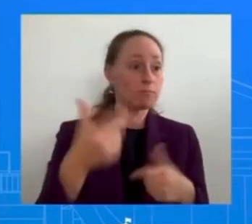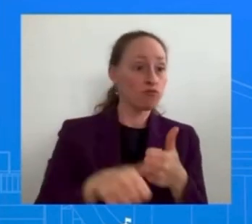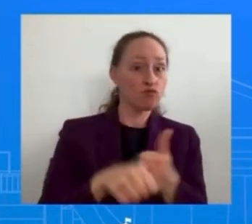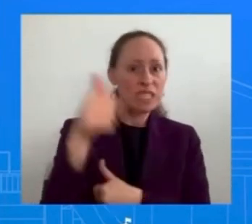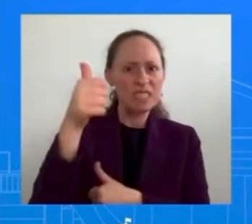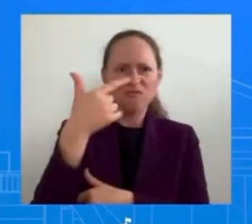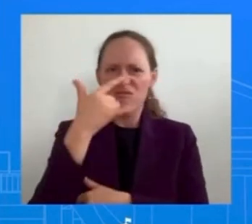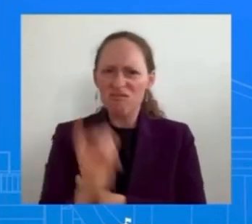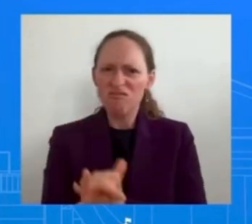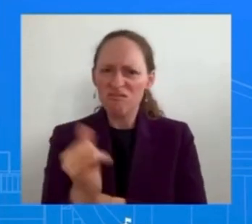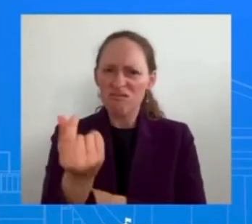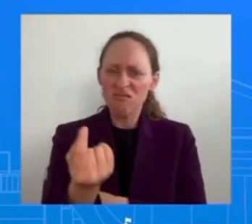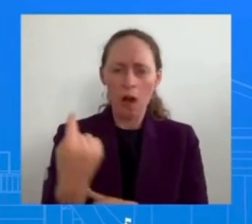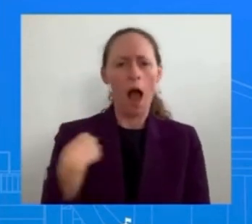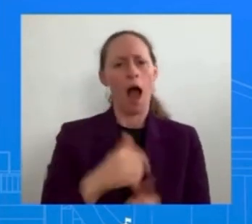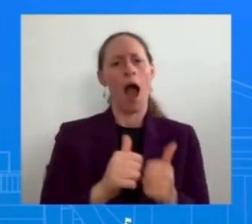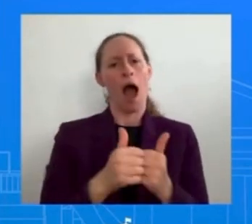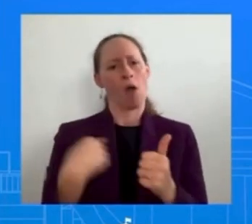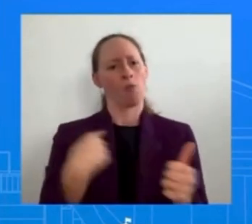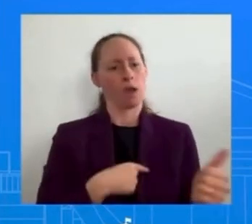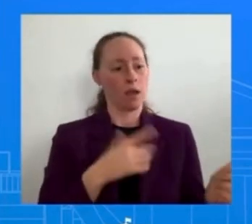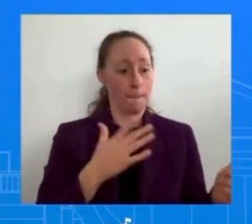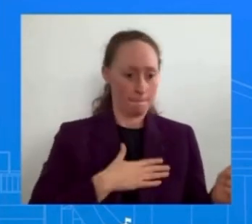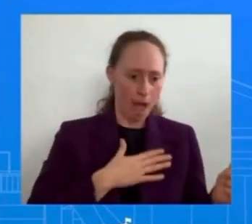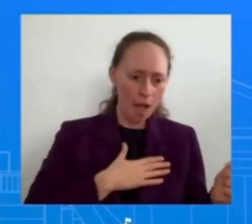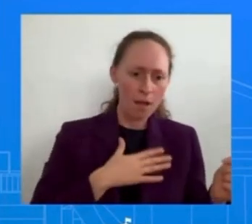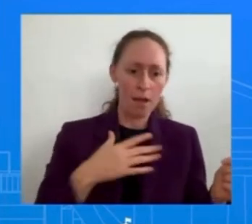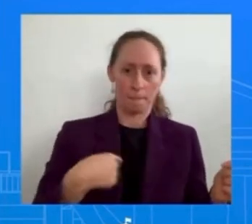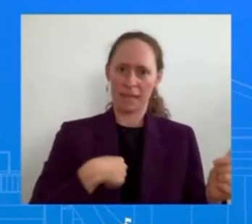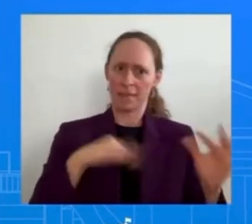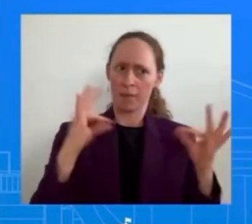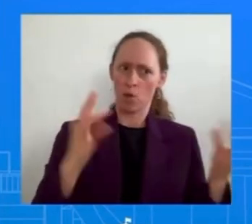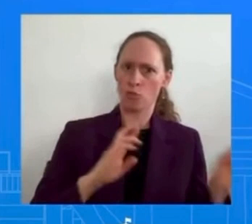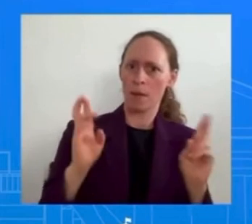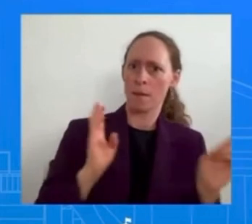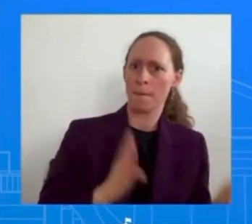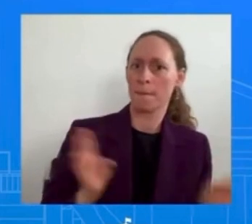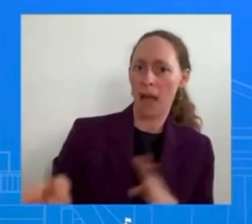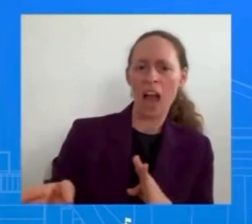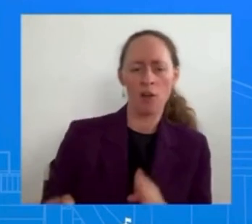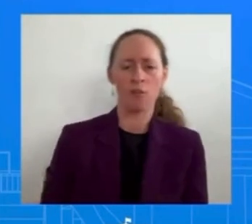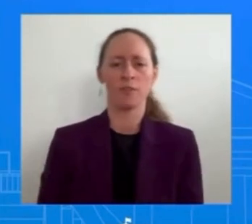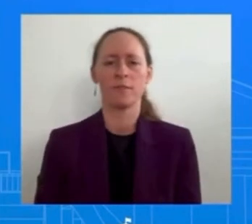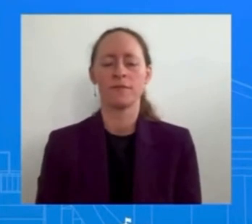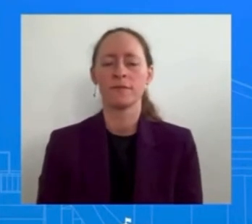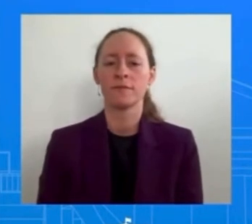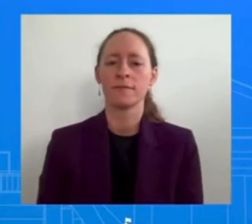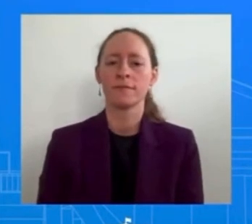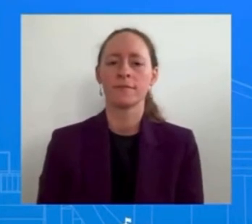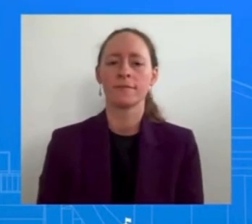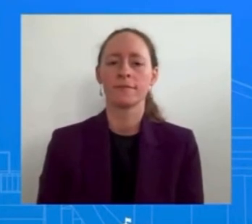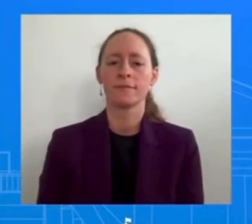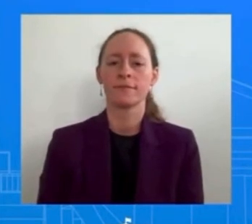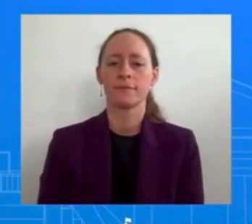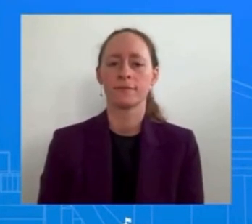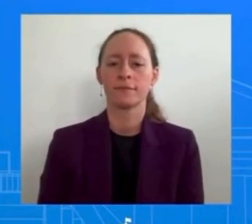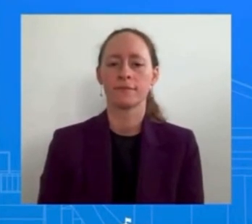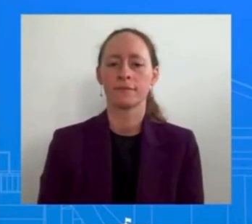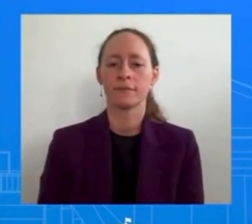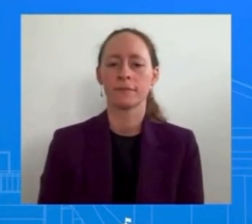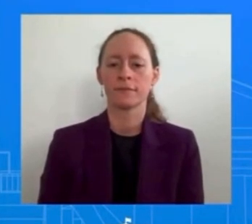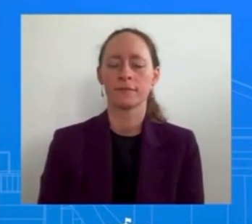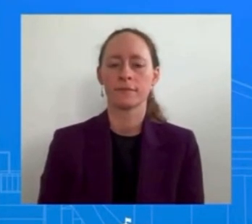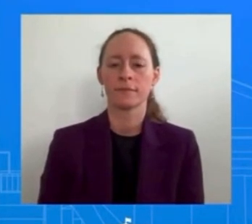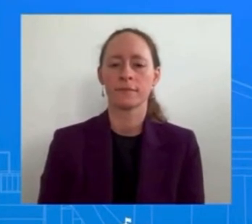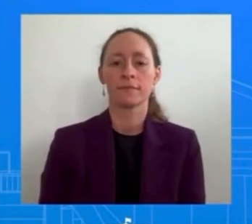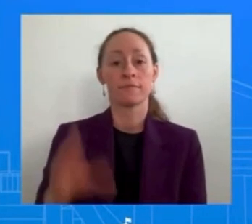themselves. True. You said on Monday that you were going to need some additional funding so that you don't have to push some projects into next fiscal year. Do you